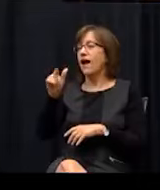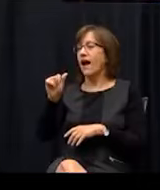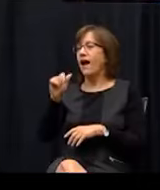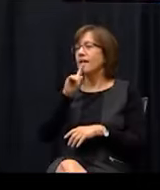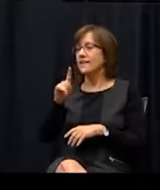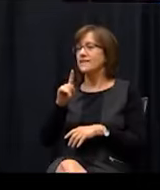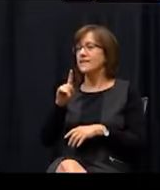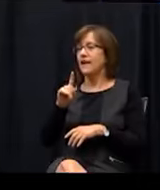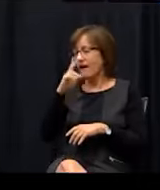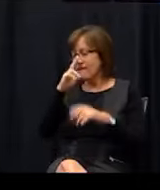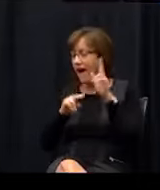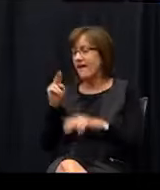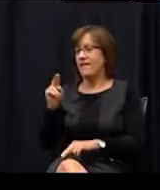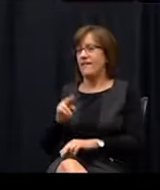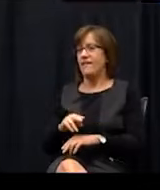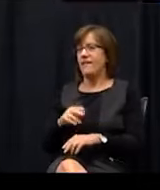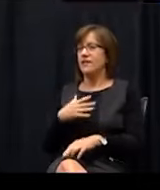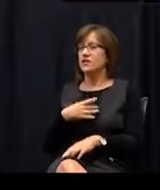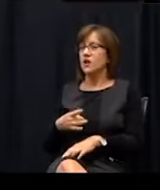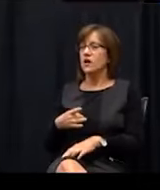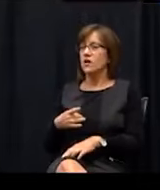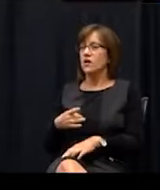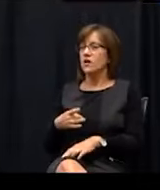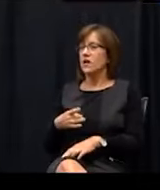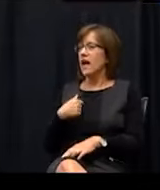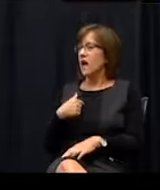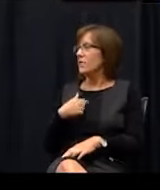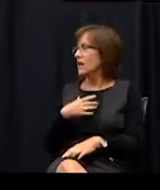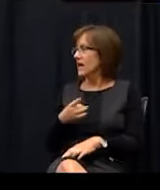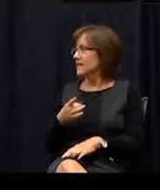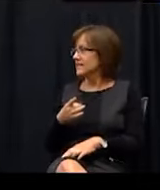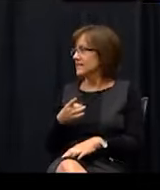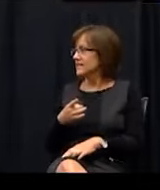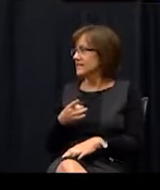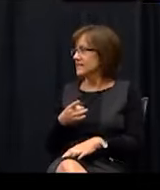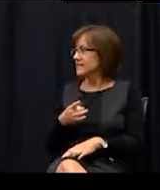want is what's a good word?